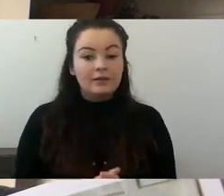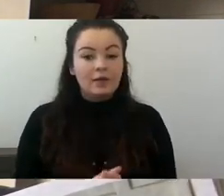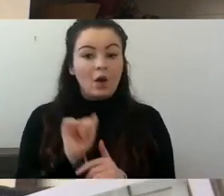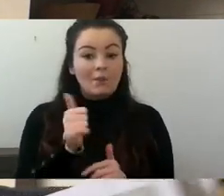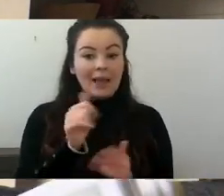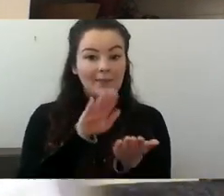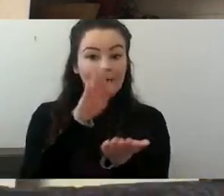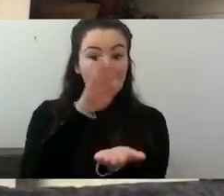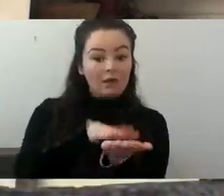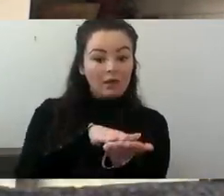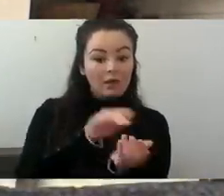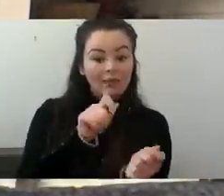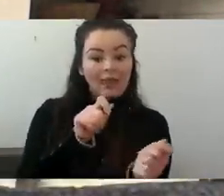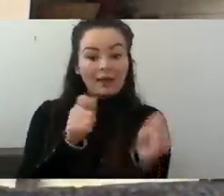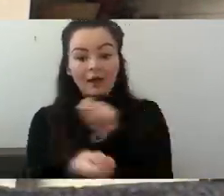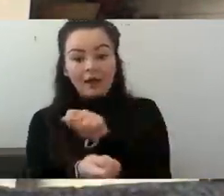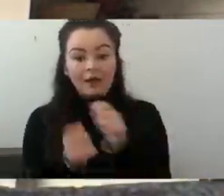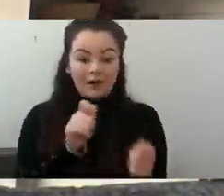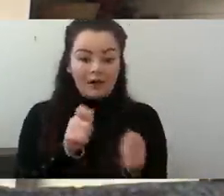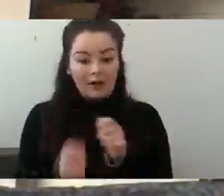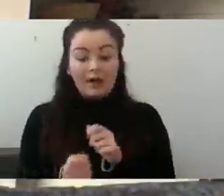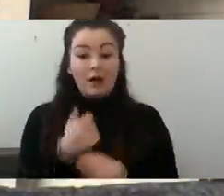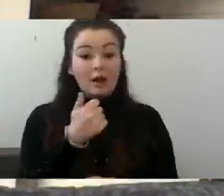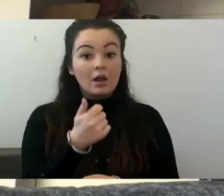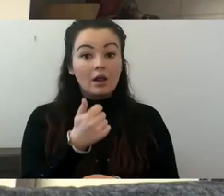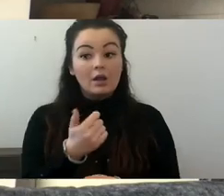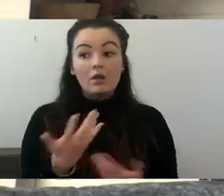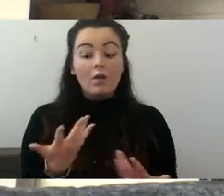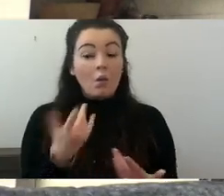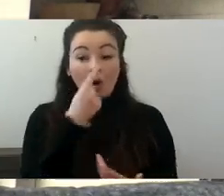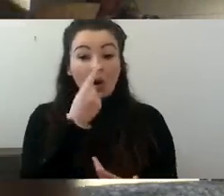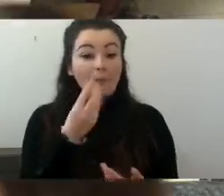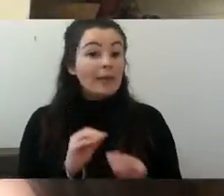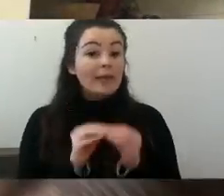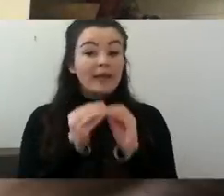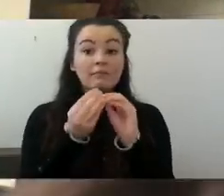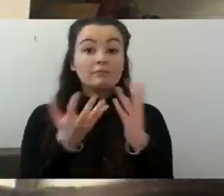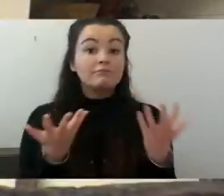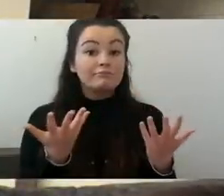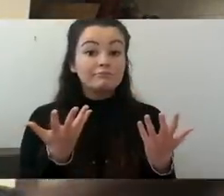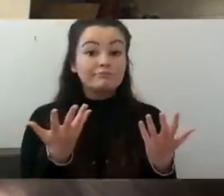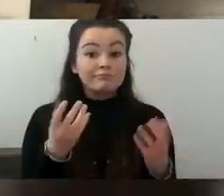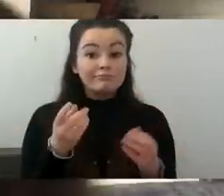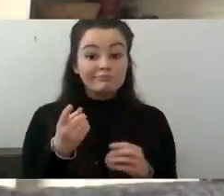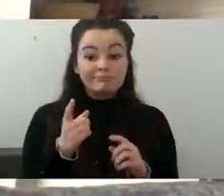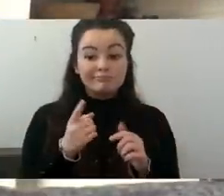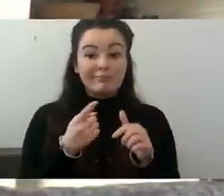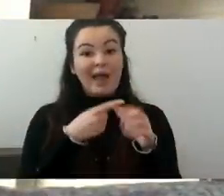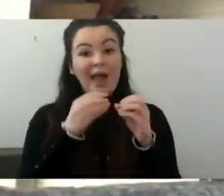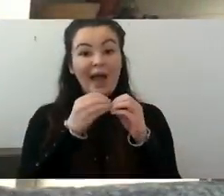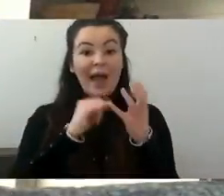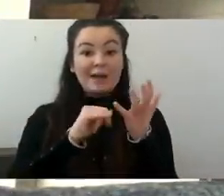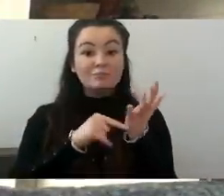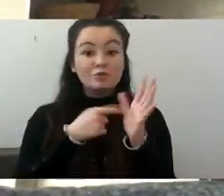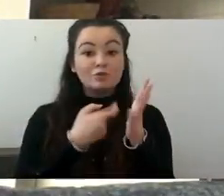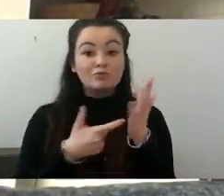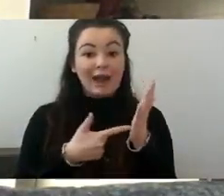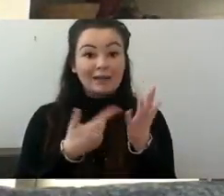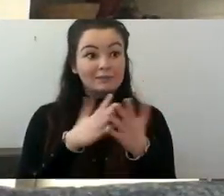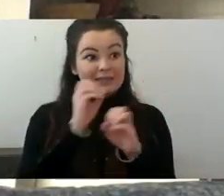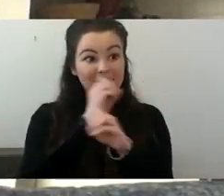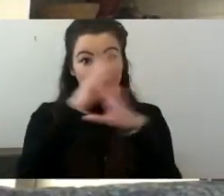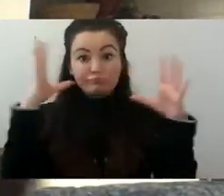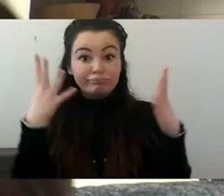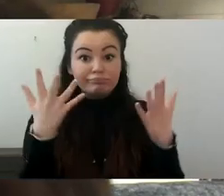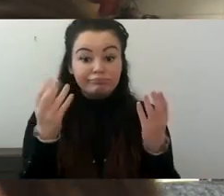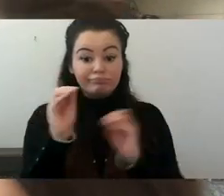or maybe facing different ways. Or it could be abstract, it could just be stuck down, things stuck down in different places,